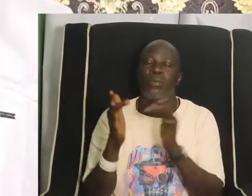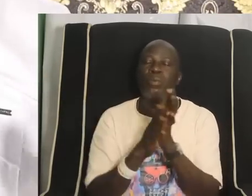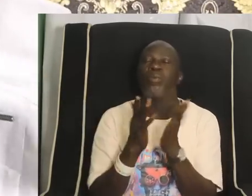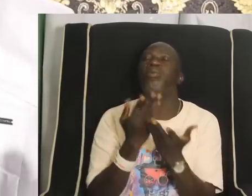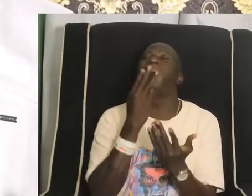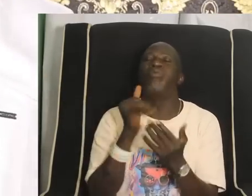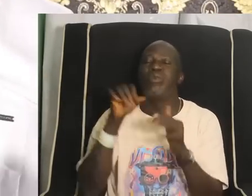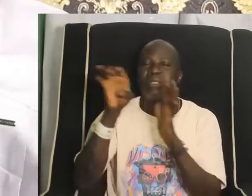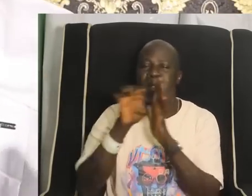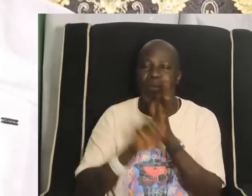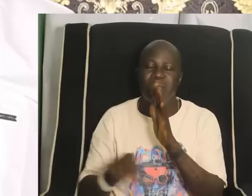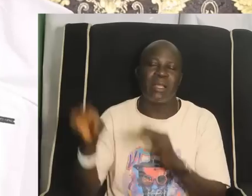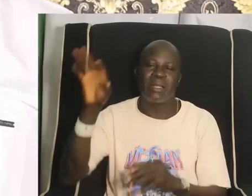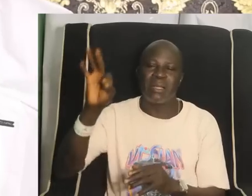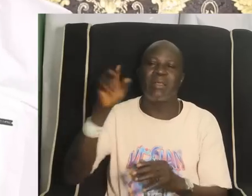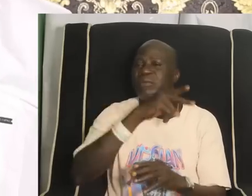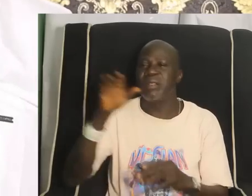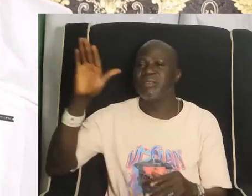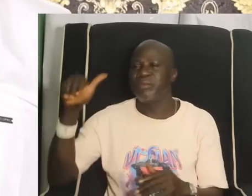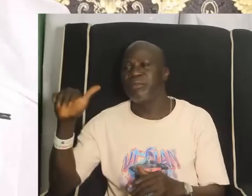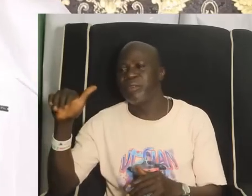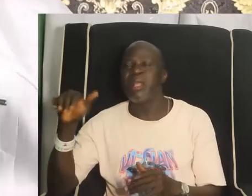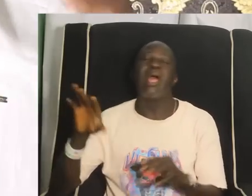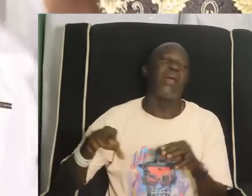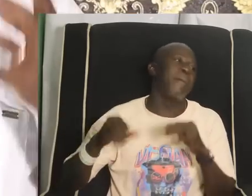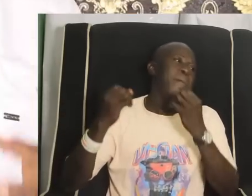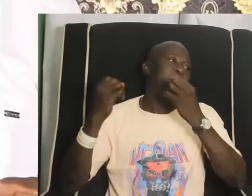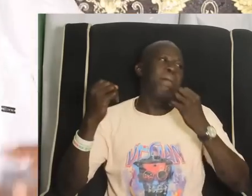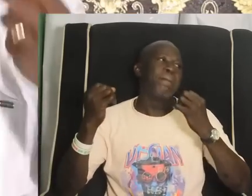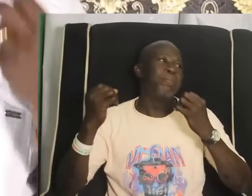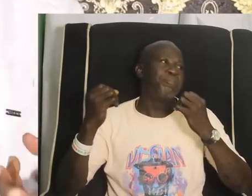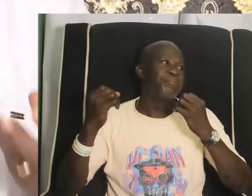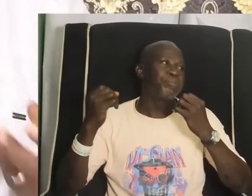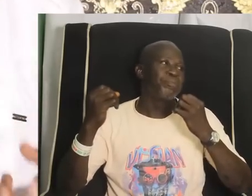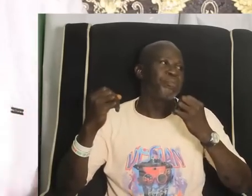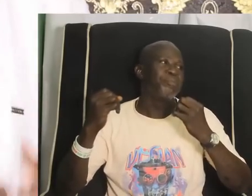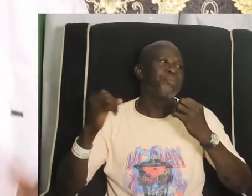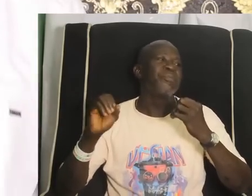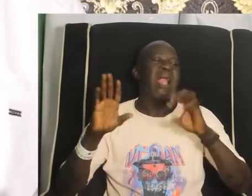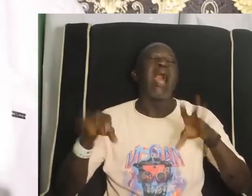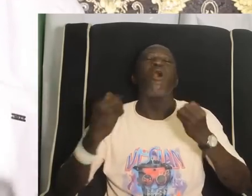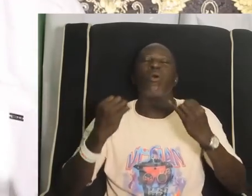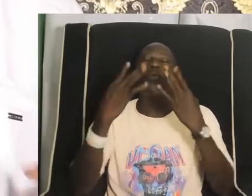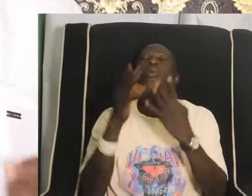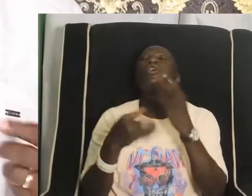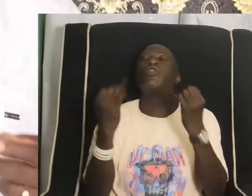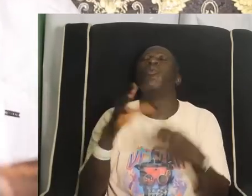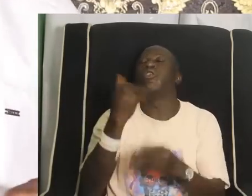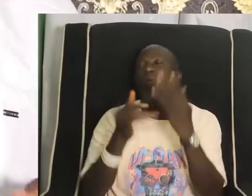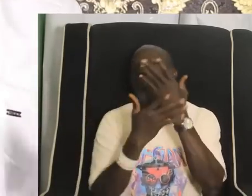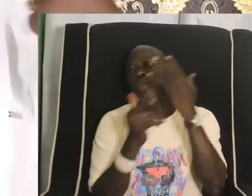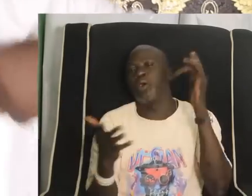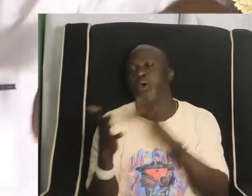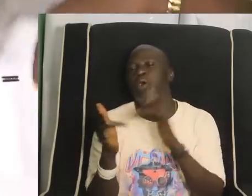kesan ese kene la kilo wi melo melo ni eje Christi melo melo ni eje Christi how much more shall the blood of